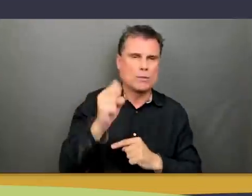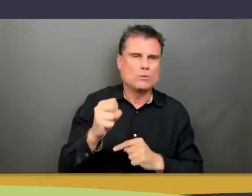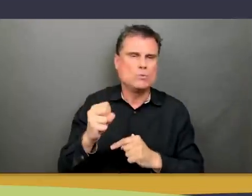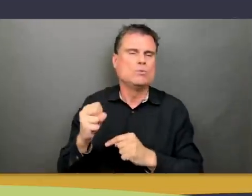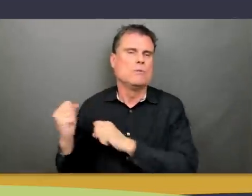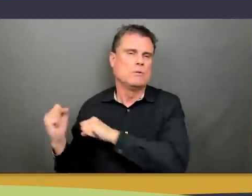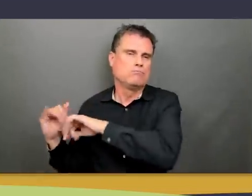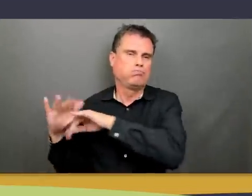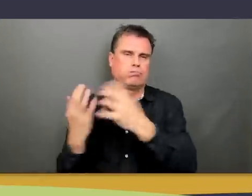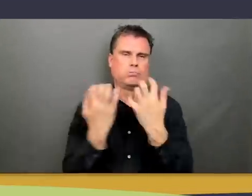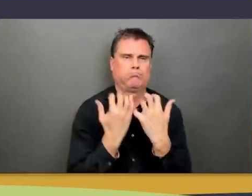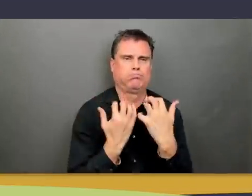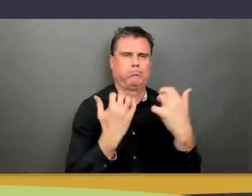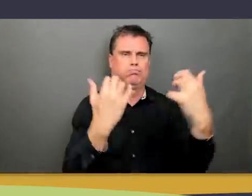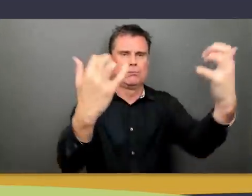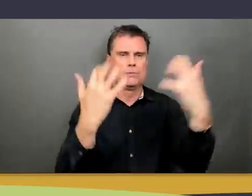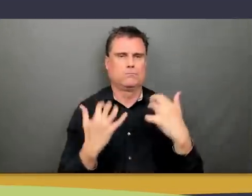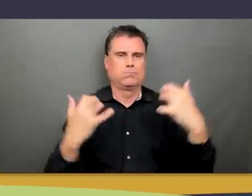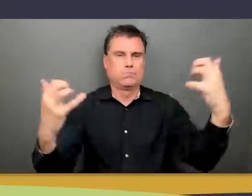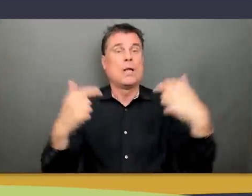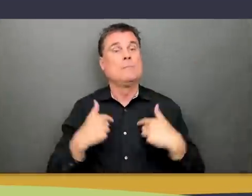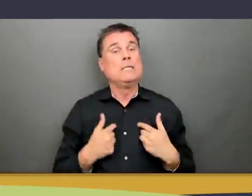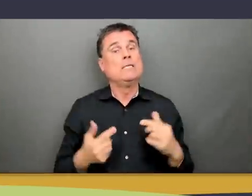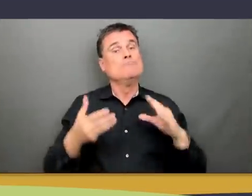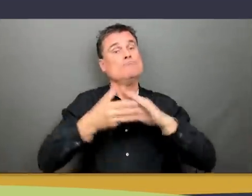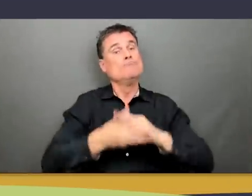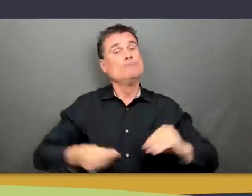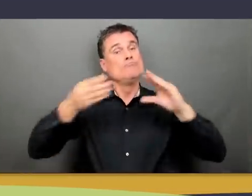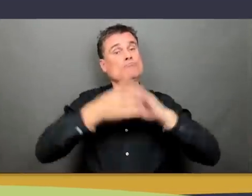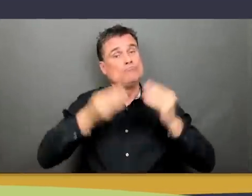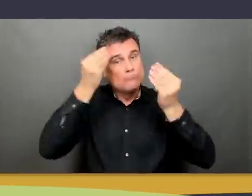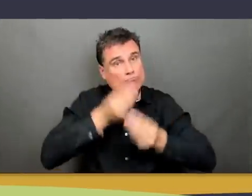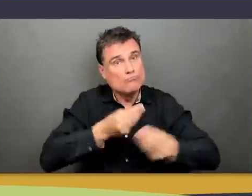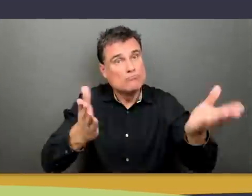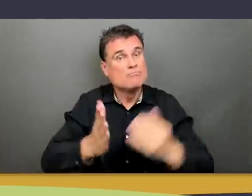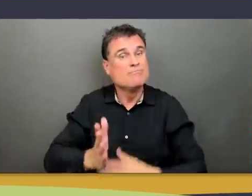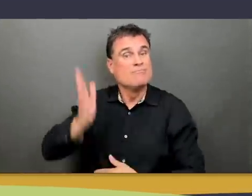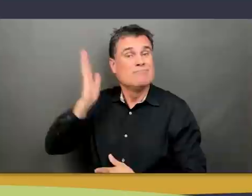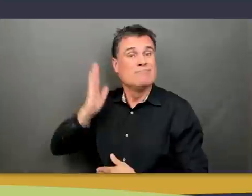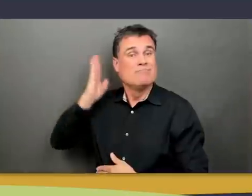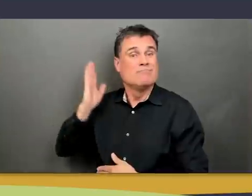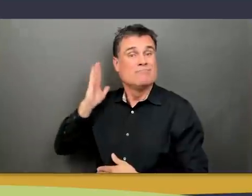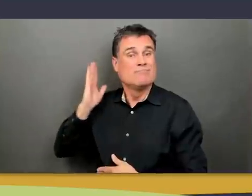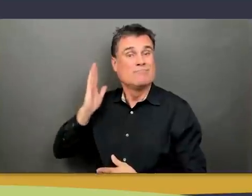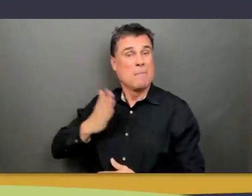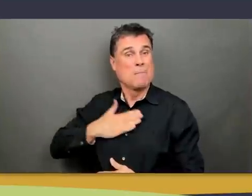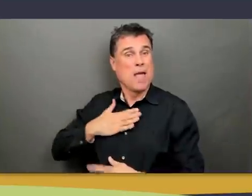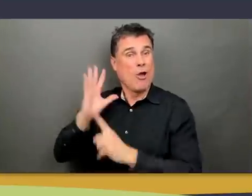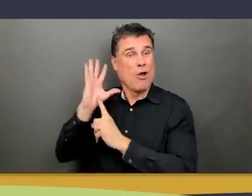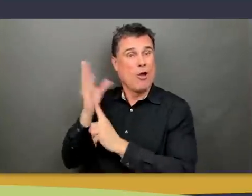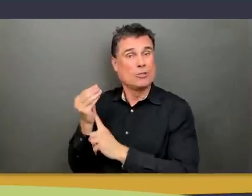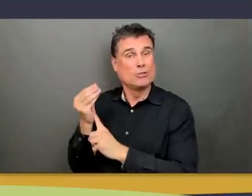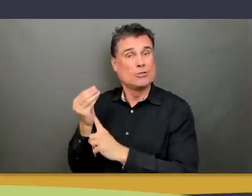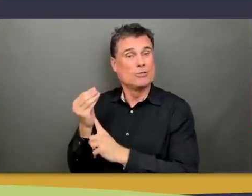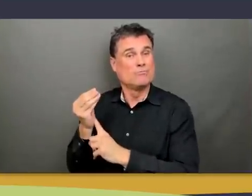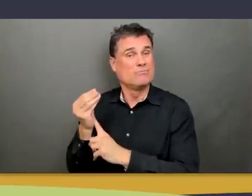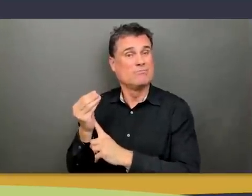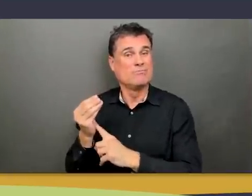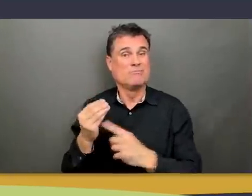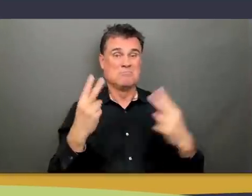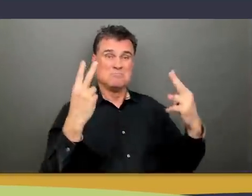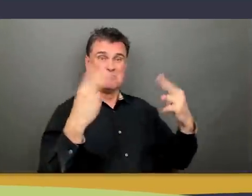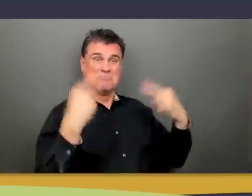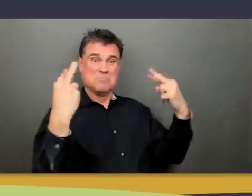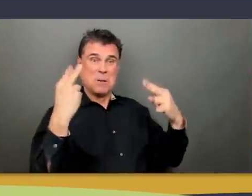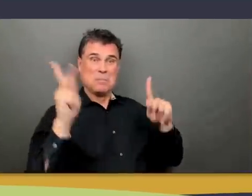doing this back in the day, a long time ago, you know, we would be arrested. We'd be thrown in jails. There are certain stories about people